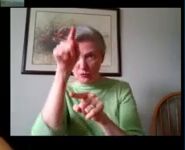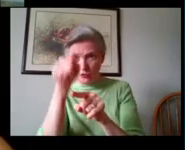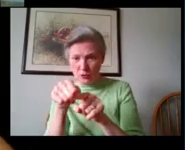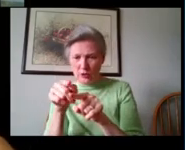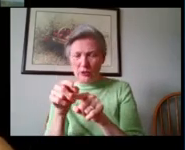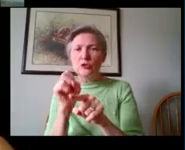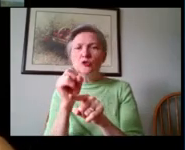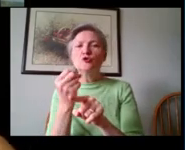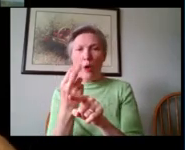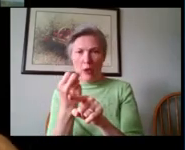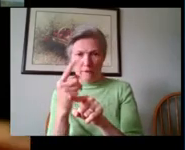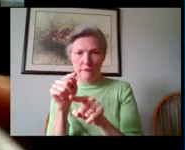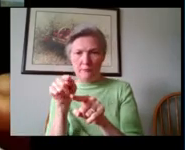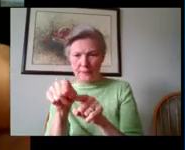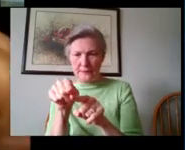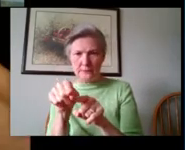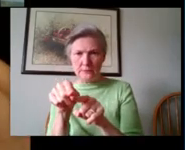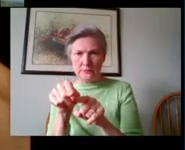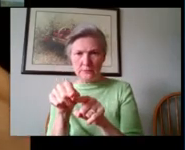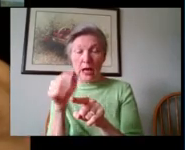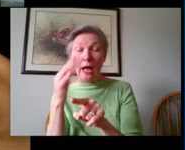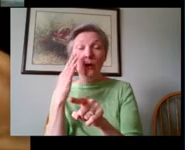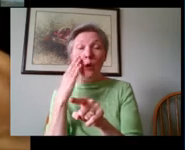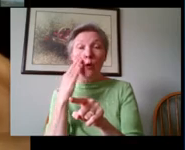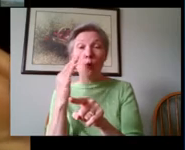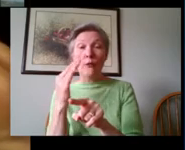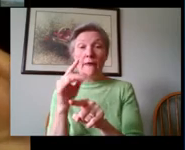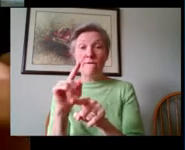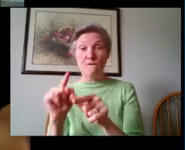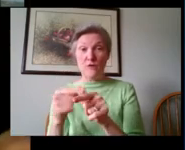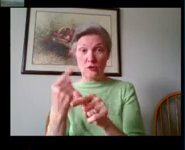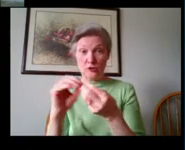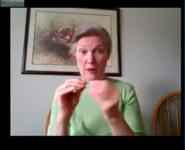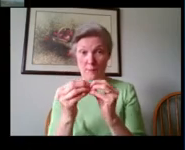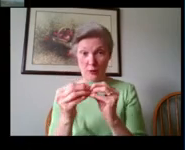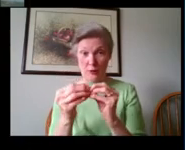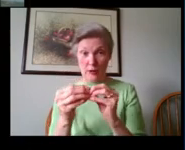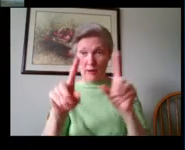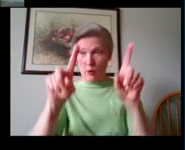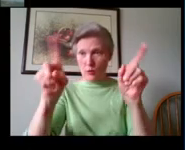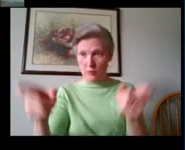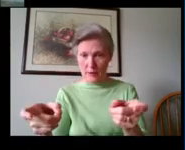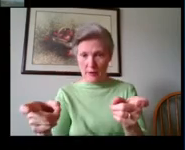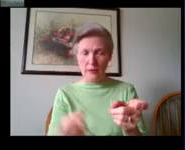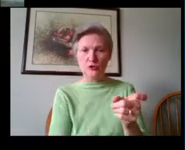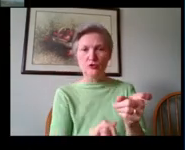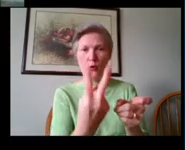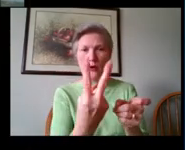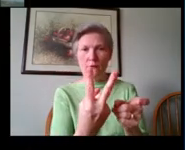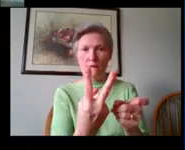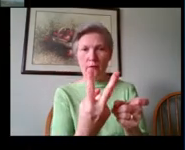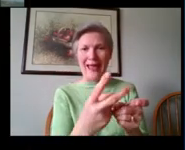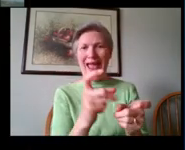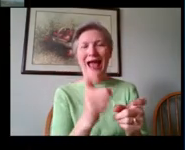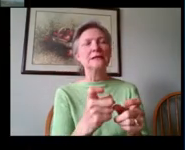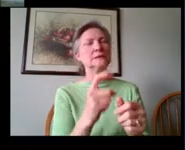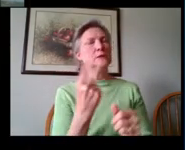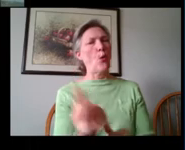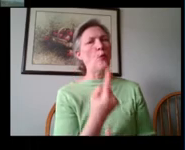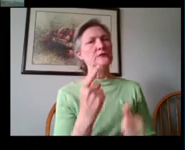marking on my x-axis. So I know that the first number in my ordered pair is 12 because x always